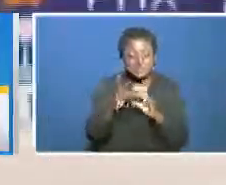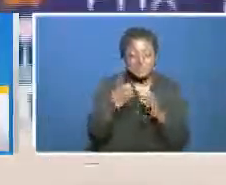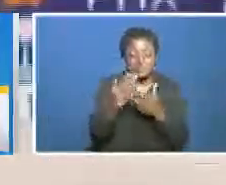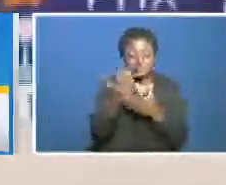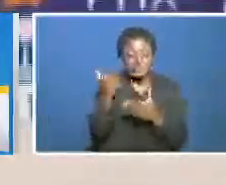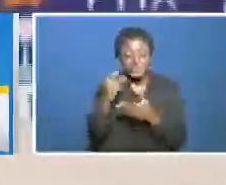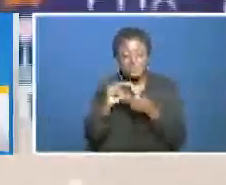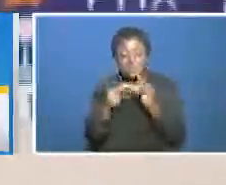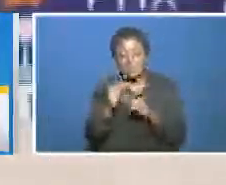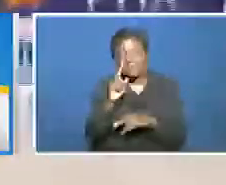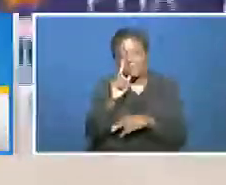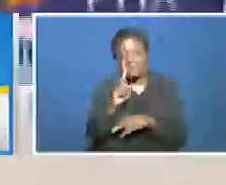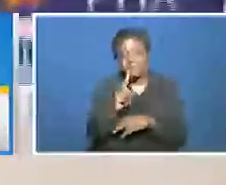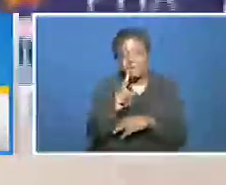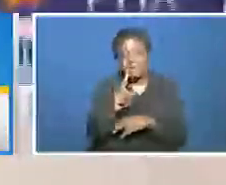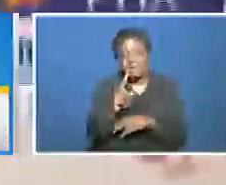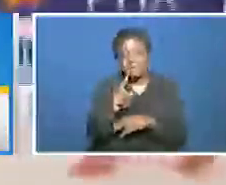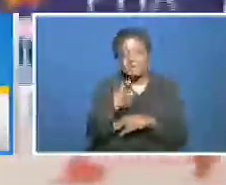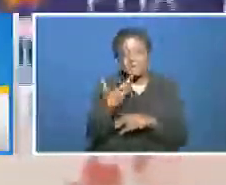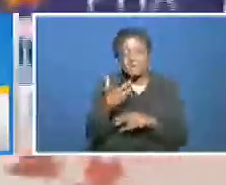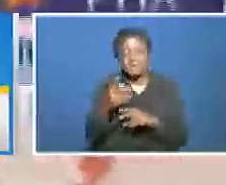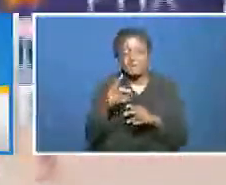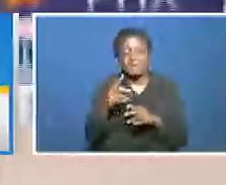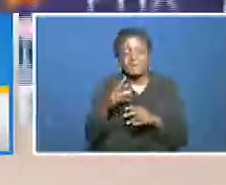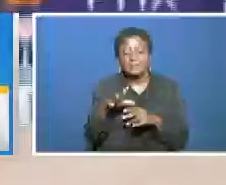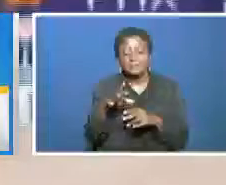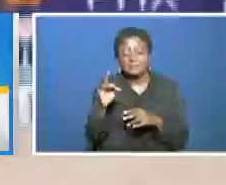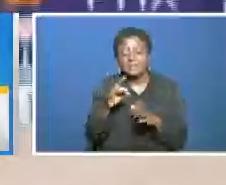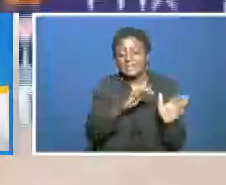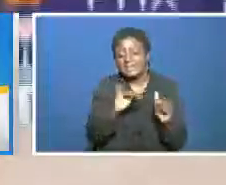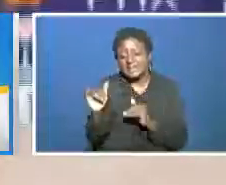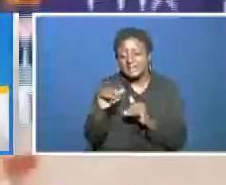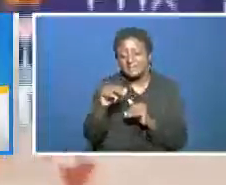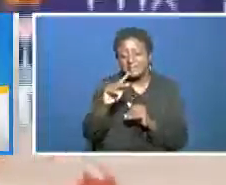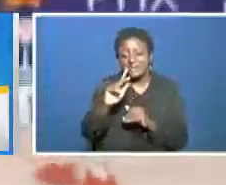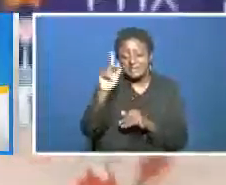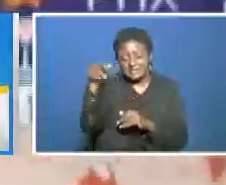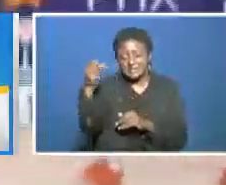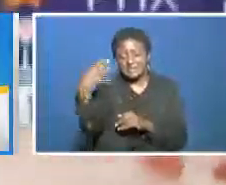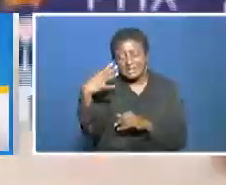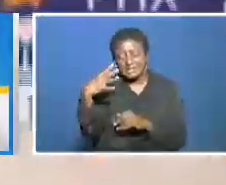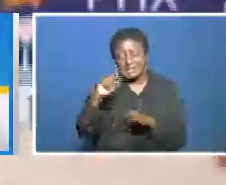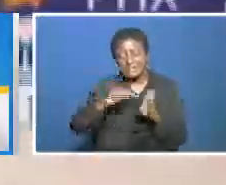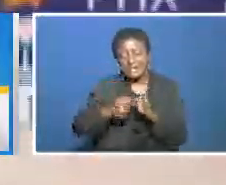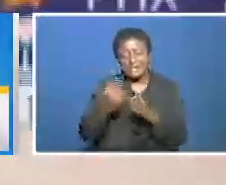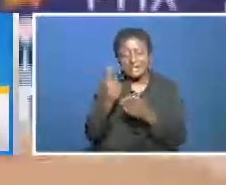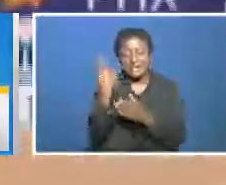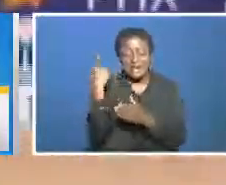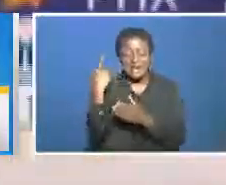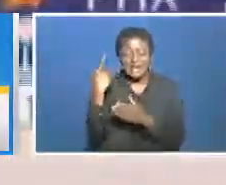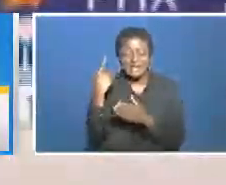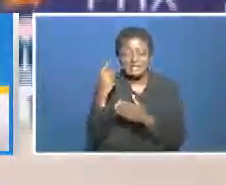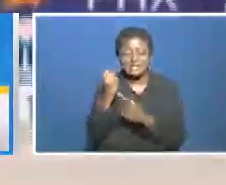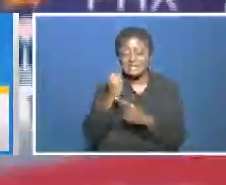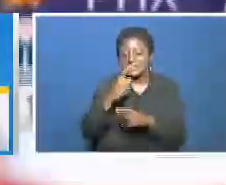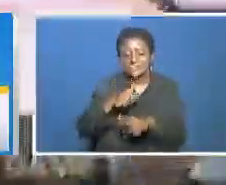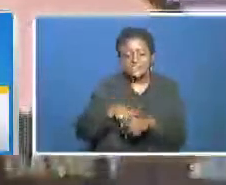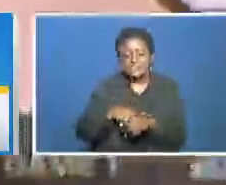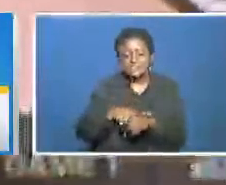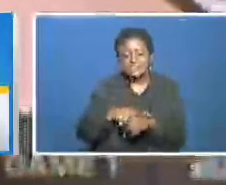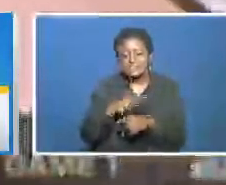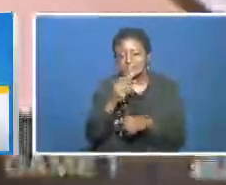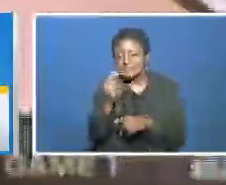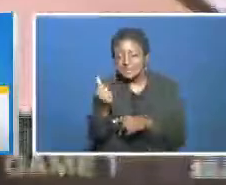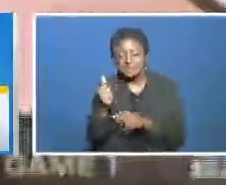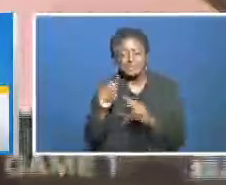1 overall pick leaving Phoenix began last offseason when the Suns and Ayton couldn't reach a deal on a rookie extension. Several teams have